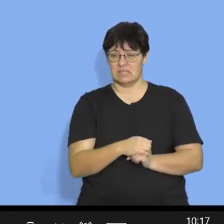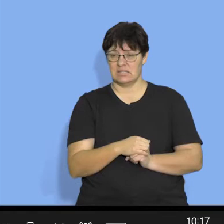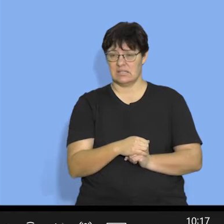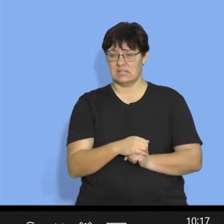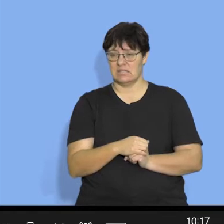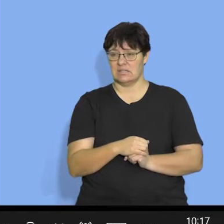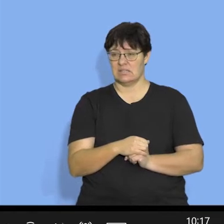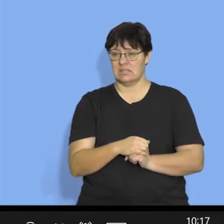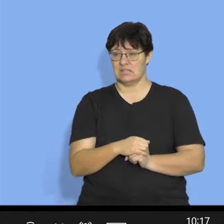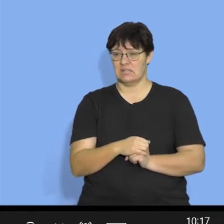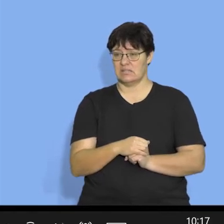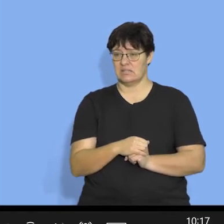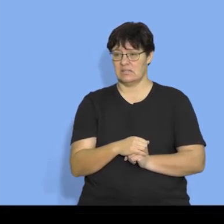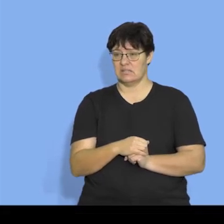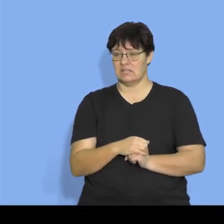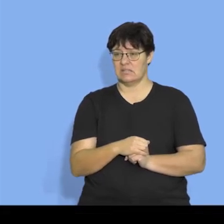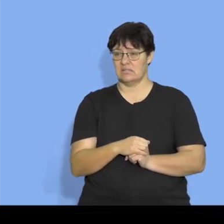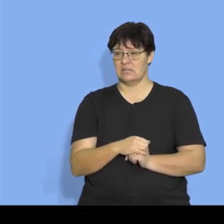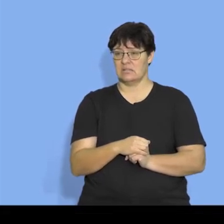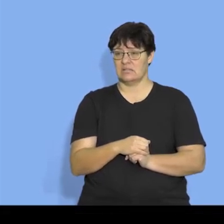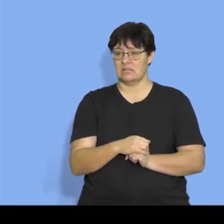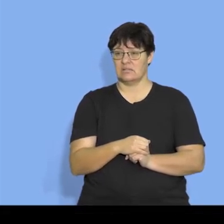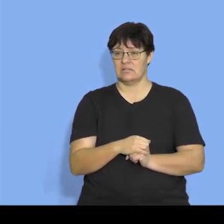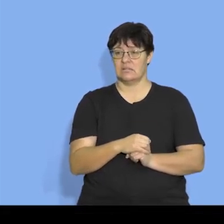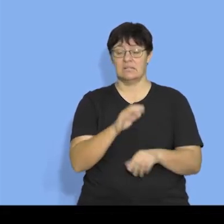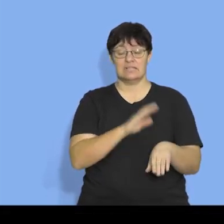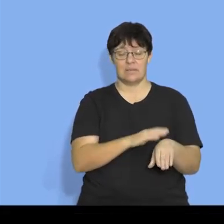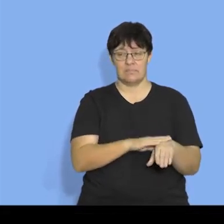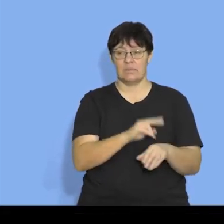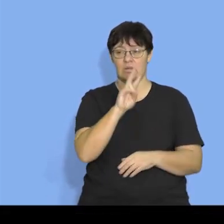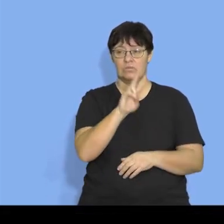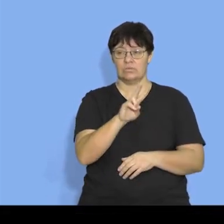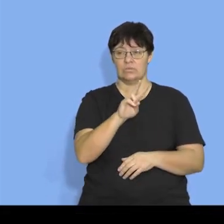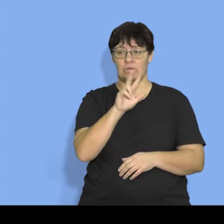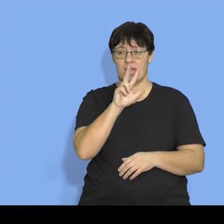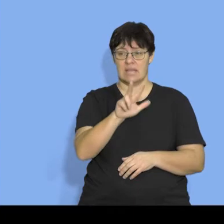terrible, 2,820 seconds. So my time is